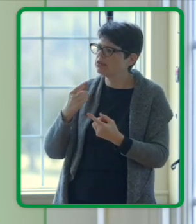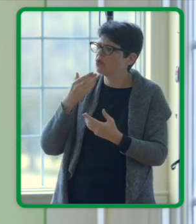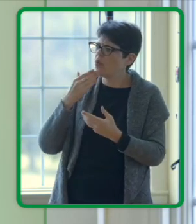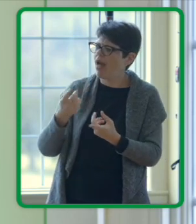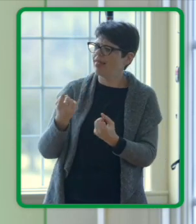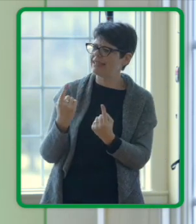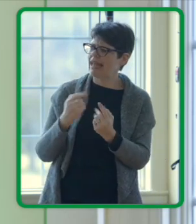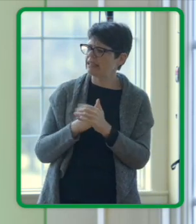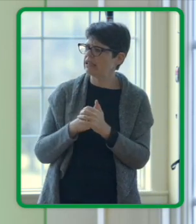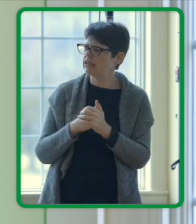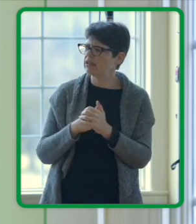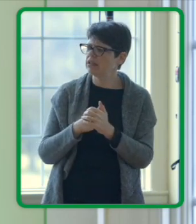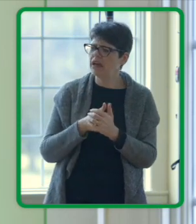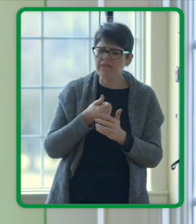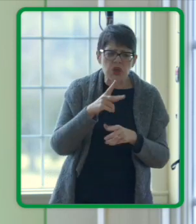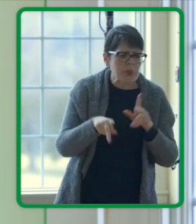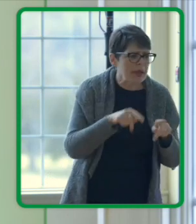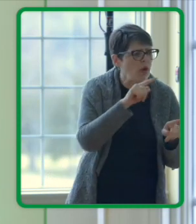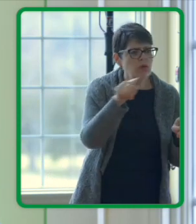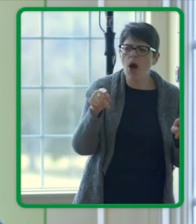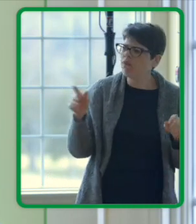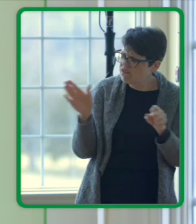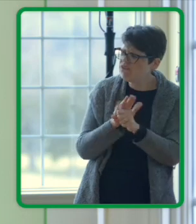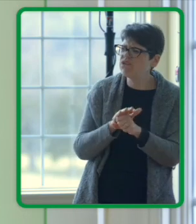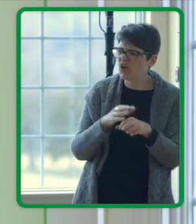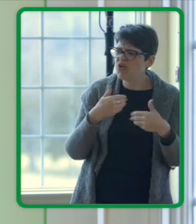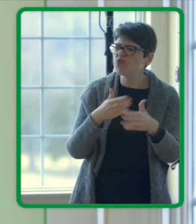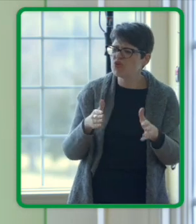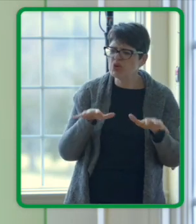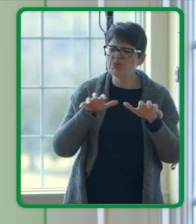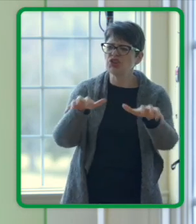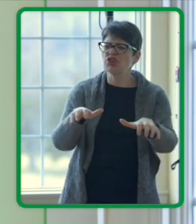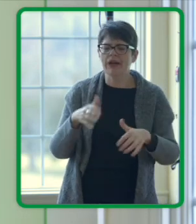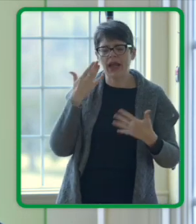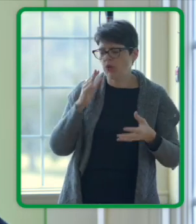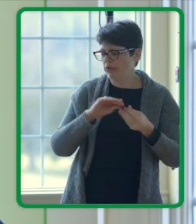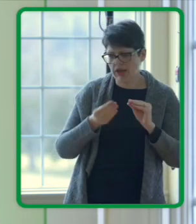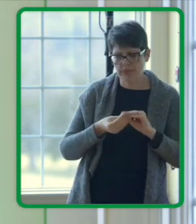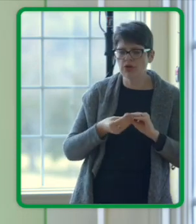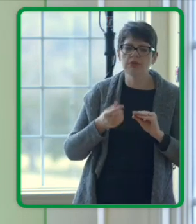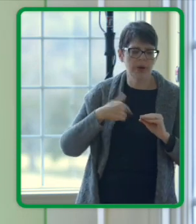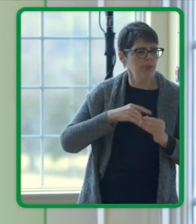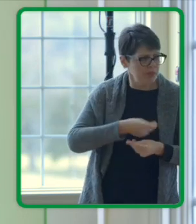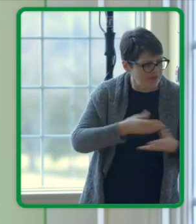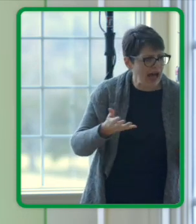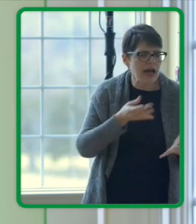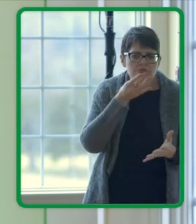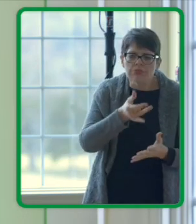the statistics for the early days, 1935, 36, but I can imagine it was well attended, as long as you had a good chicken dinner.